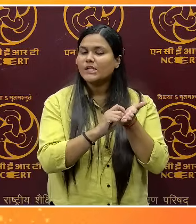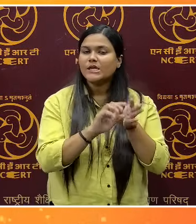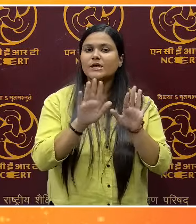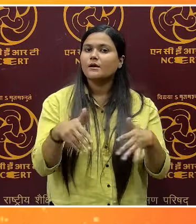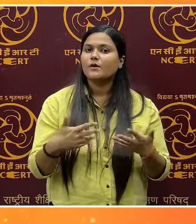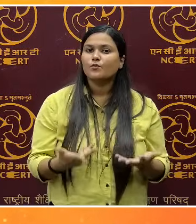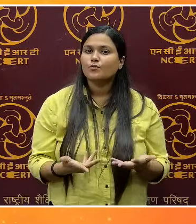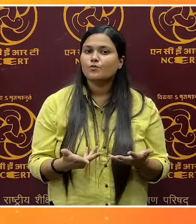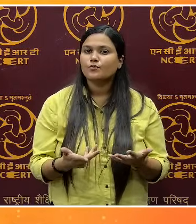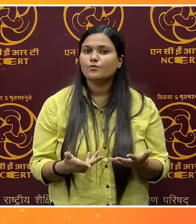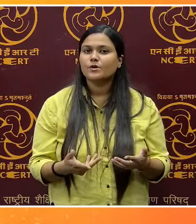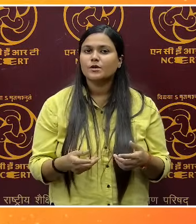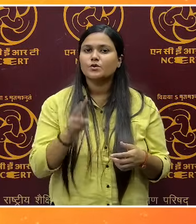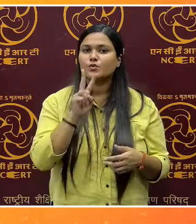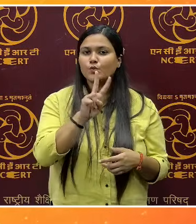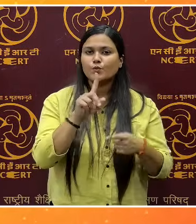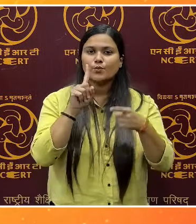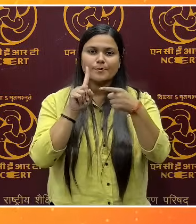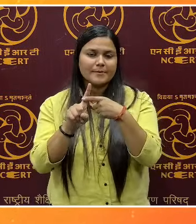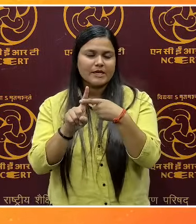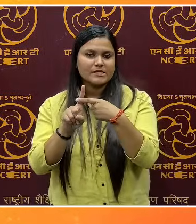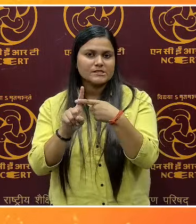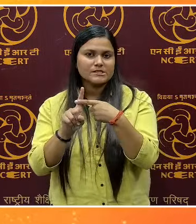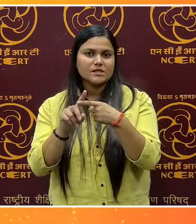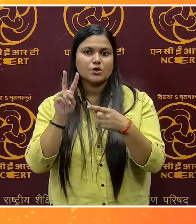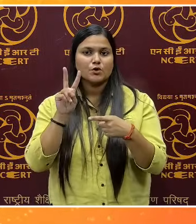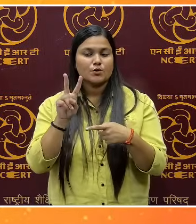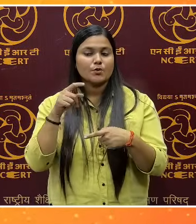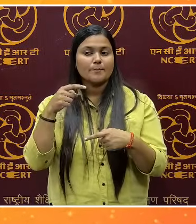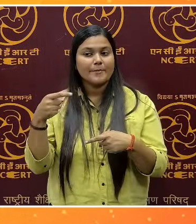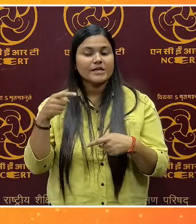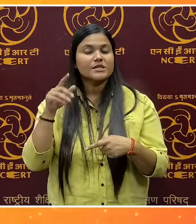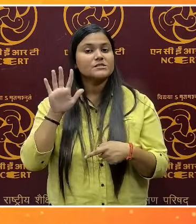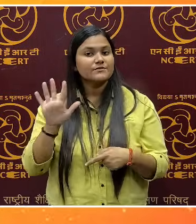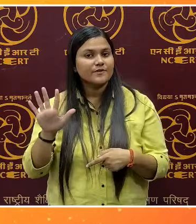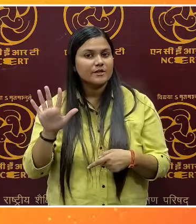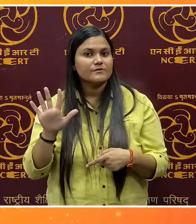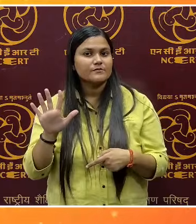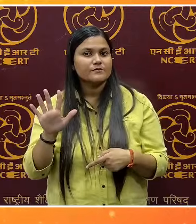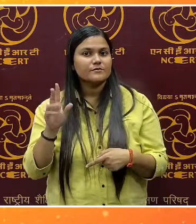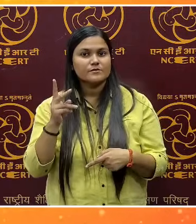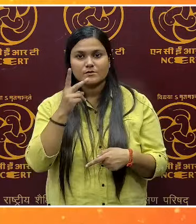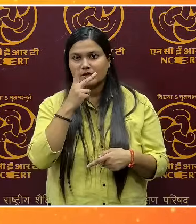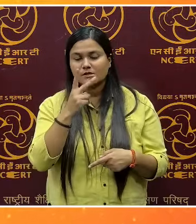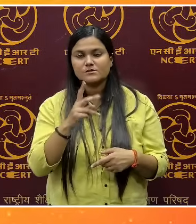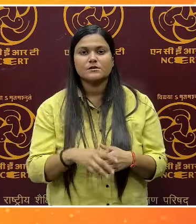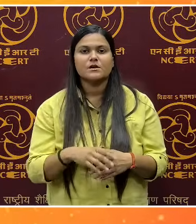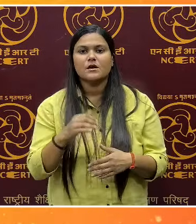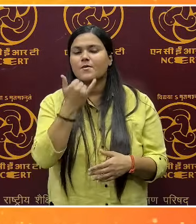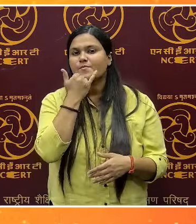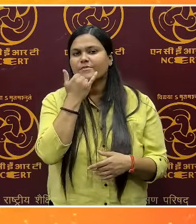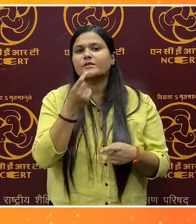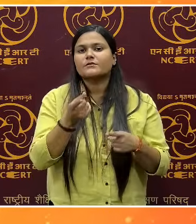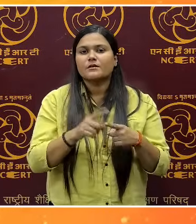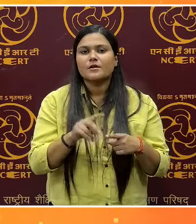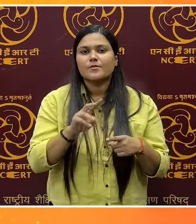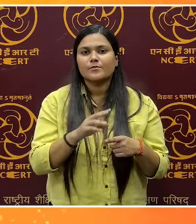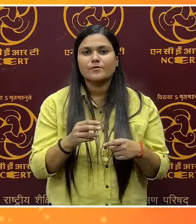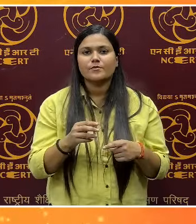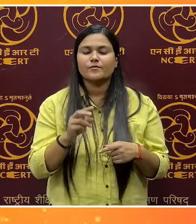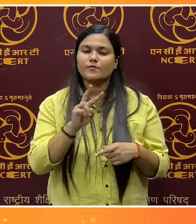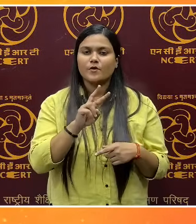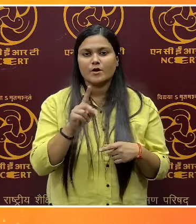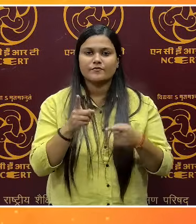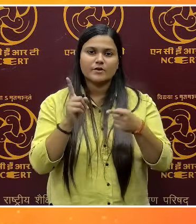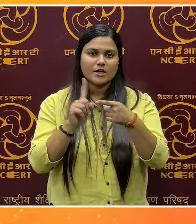2 plus here minus 5. You see, children usually do the mistake here. We are going to add